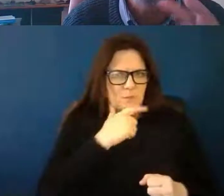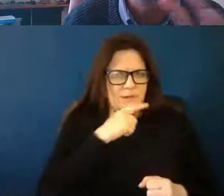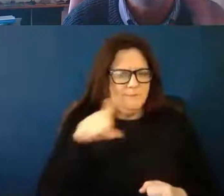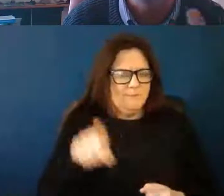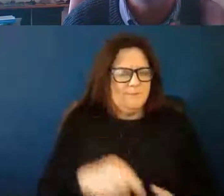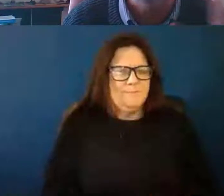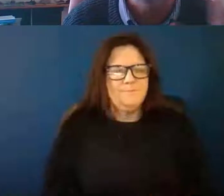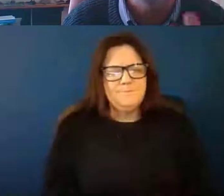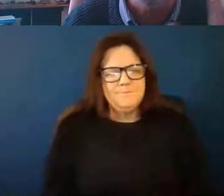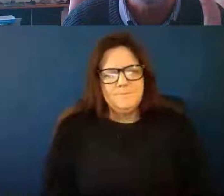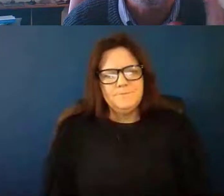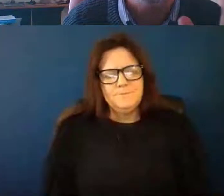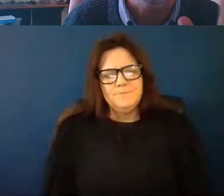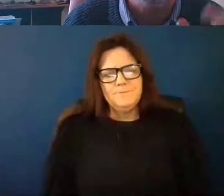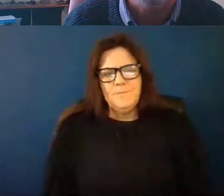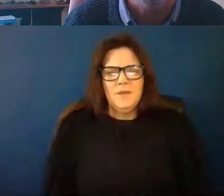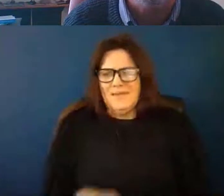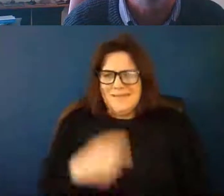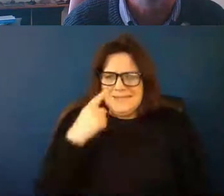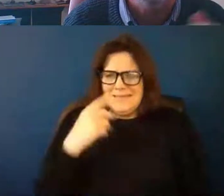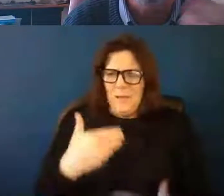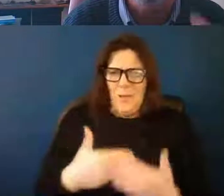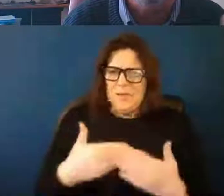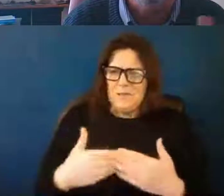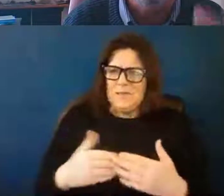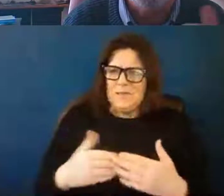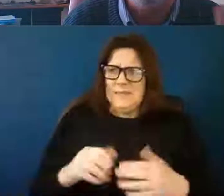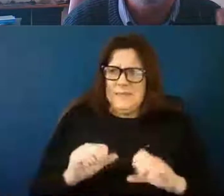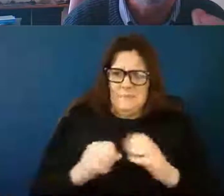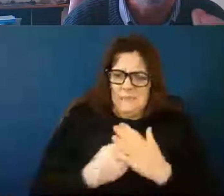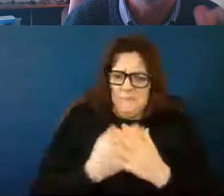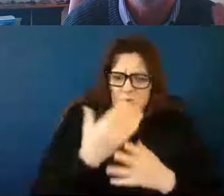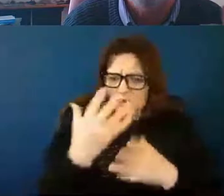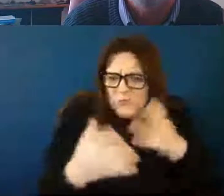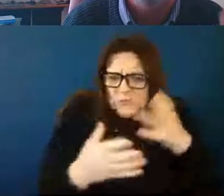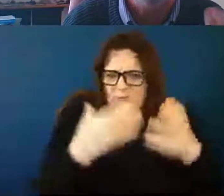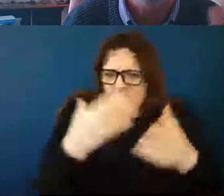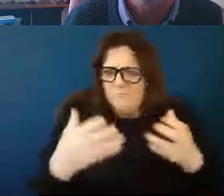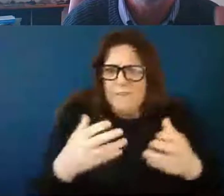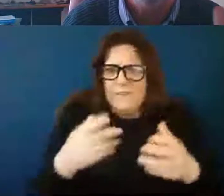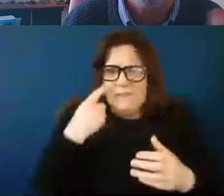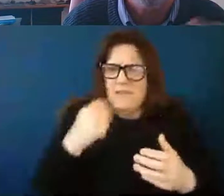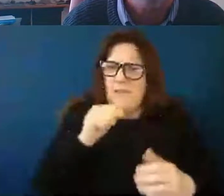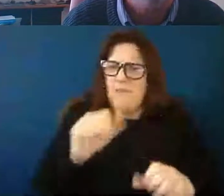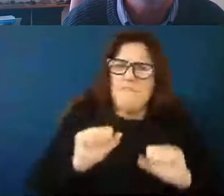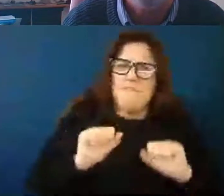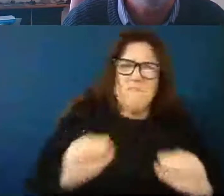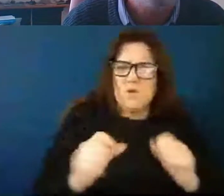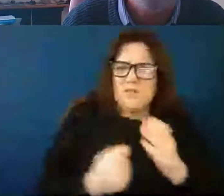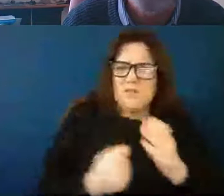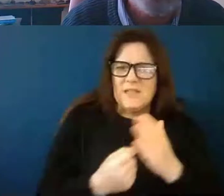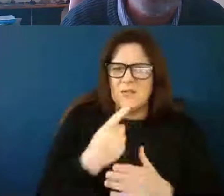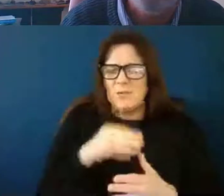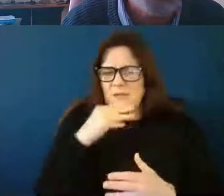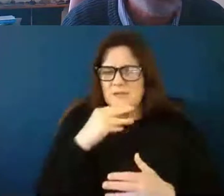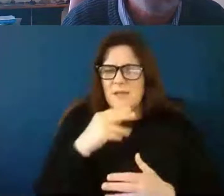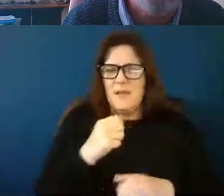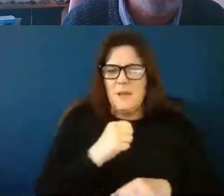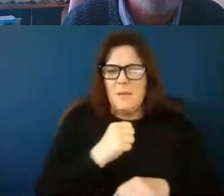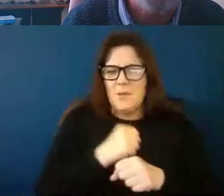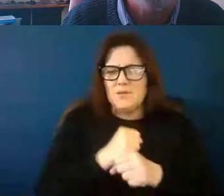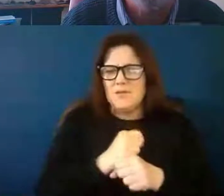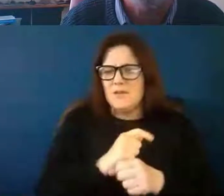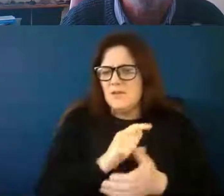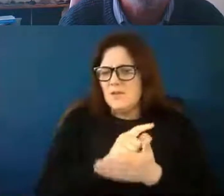Perhaps not forcing that issue, and just seeing where the expertise develops over time. Give it about 12 to